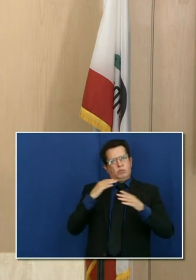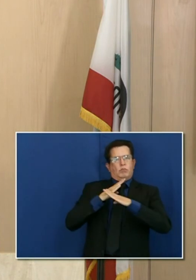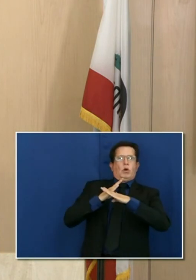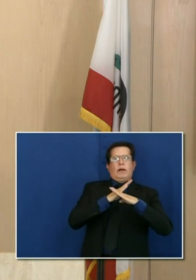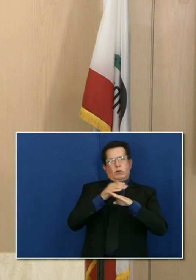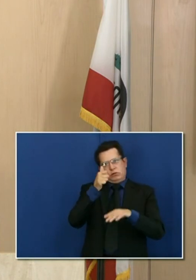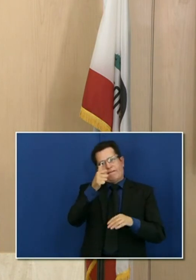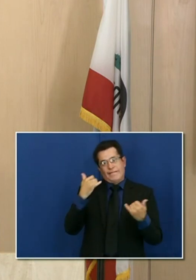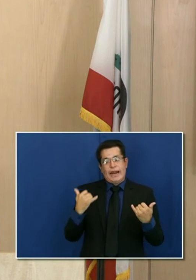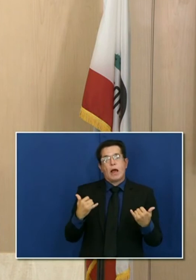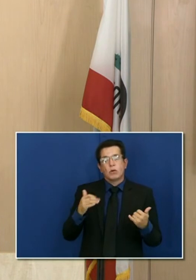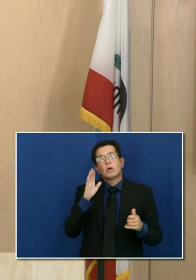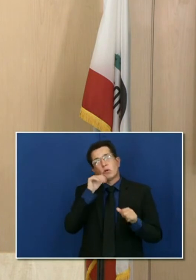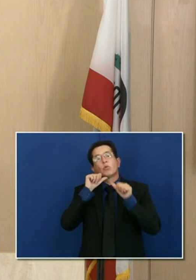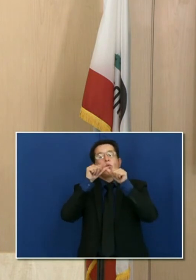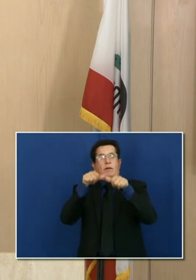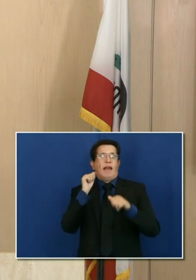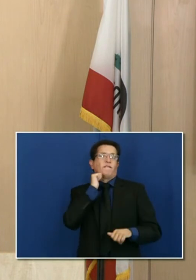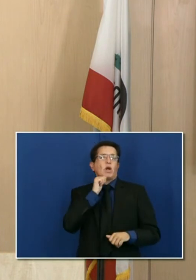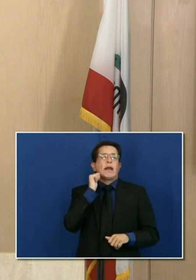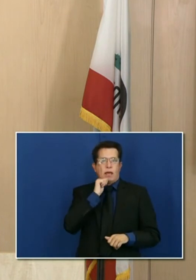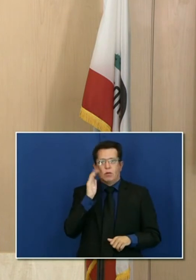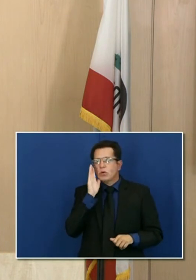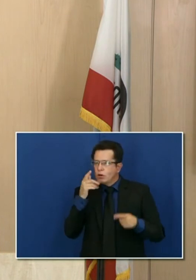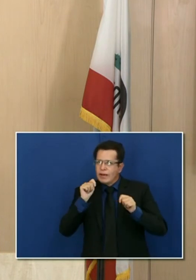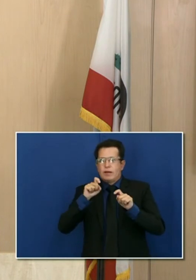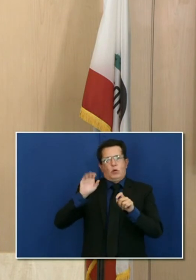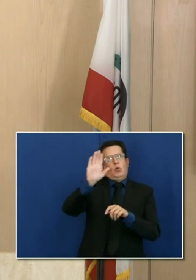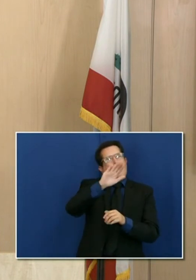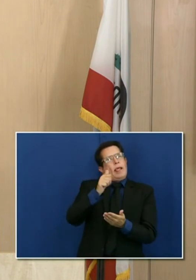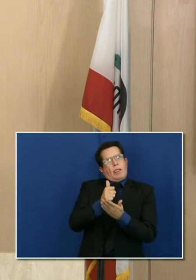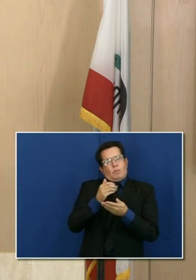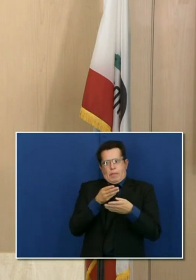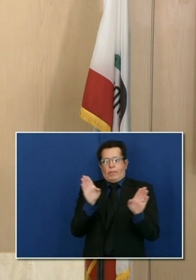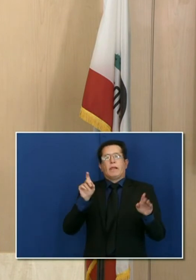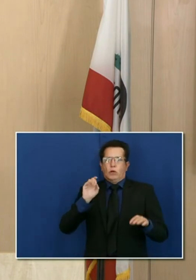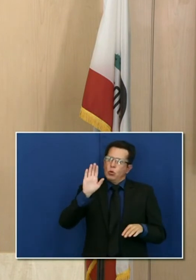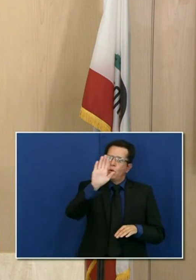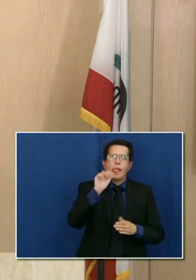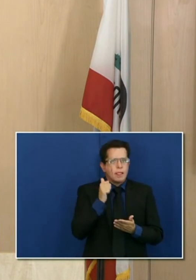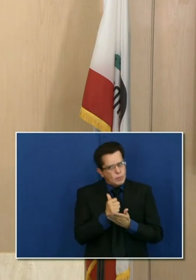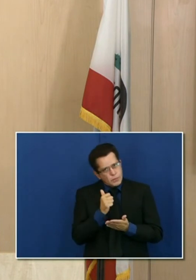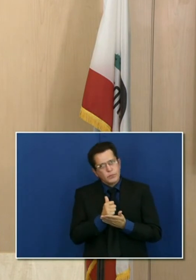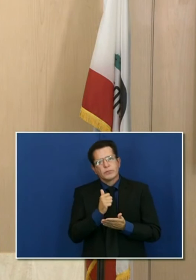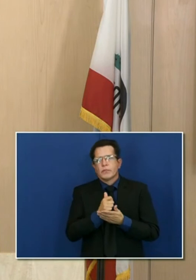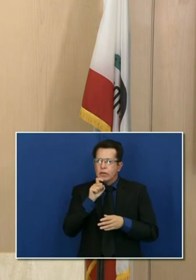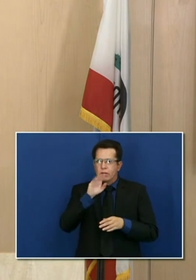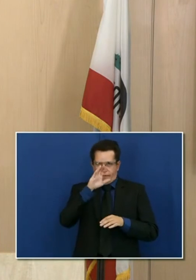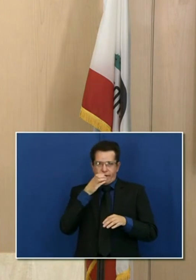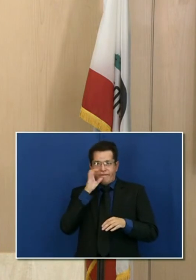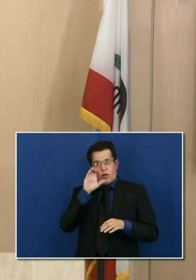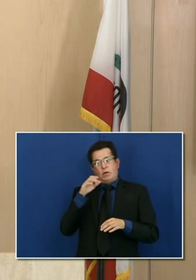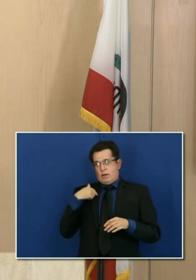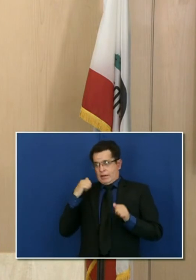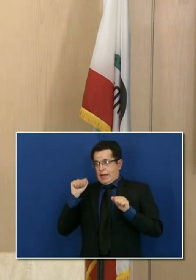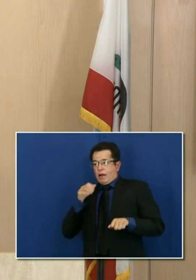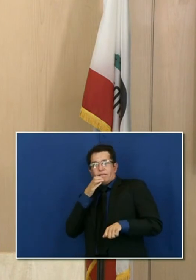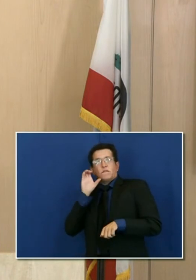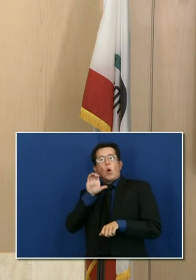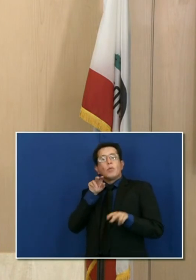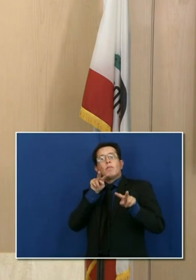continue to try and do that each and every day. And we ask for the public's help as we go through this. Public health orders and enforcement can only do so much. As